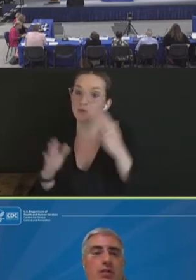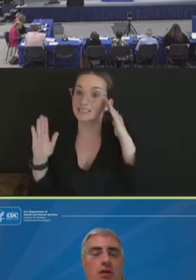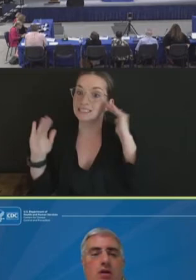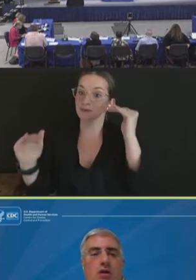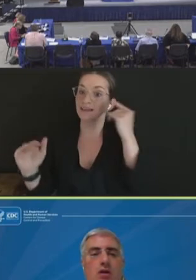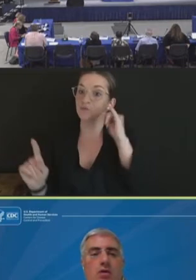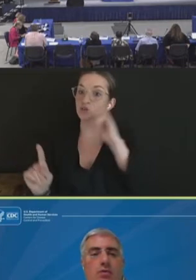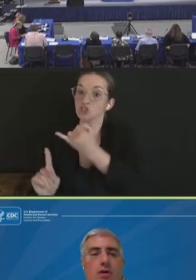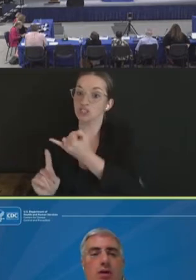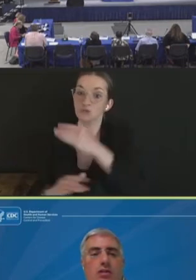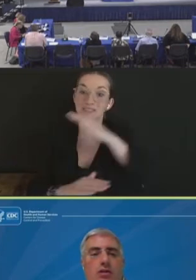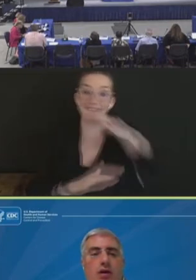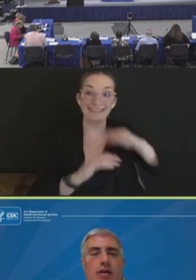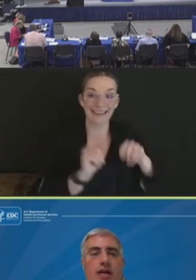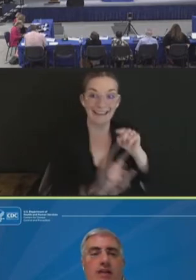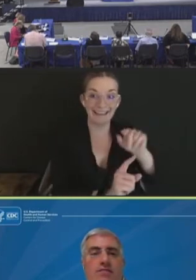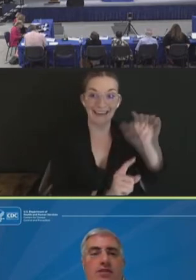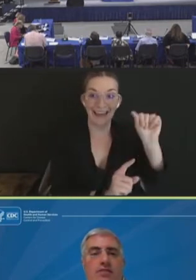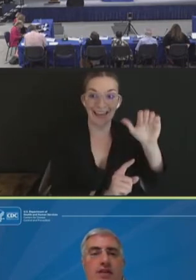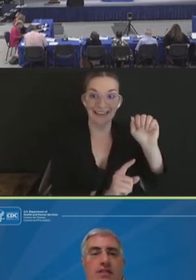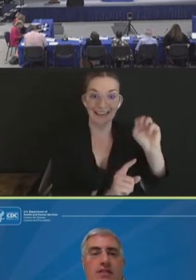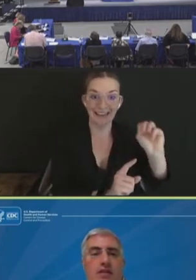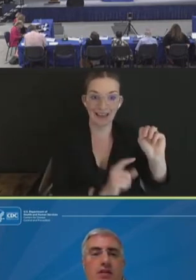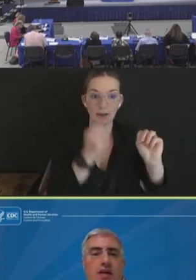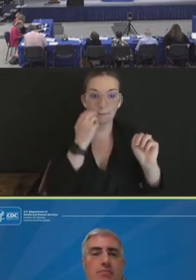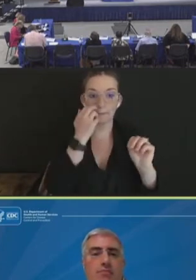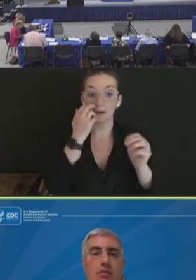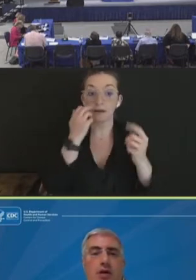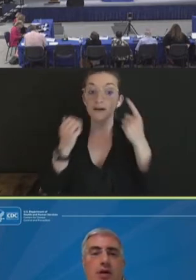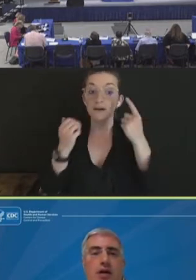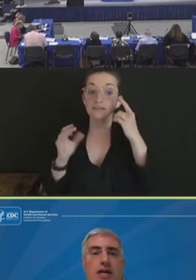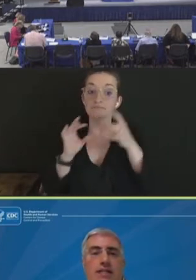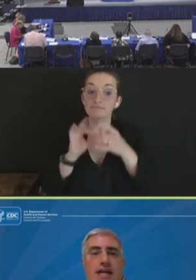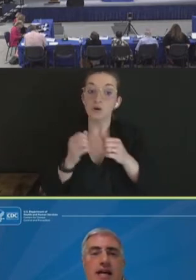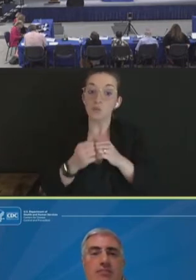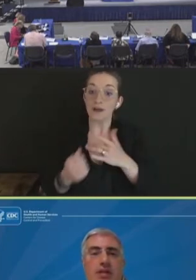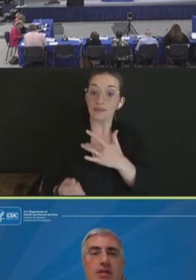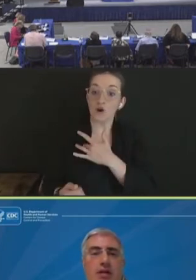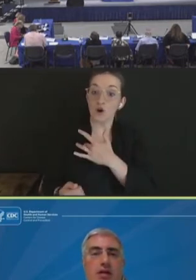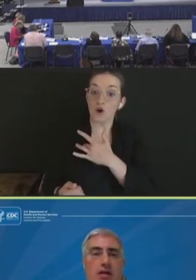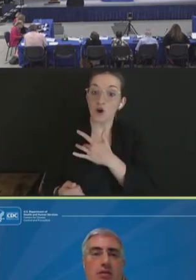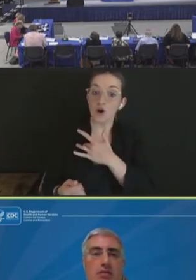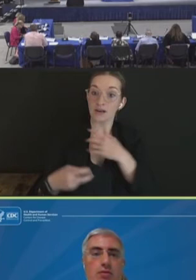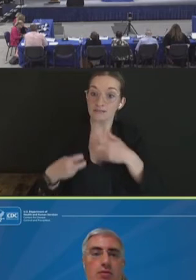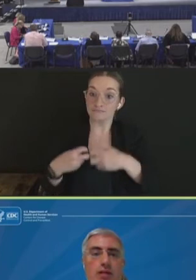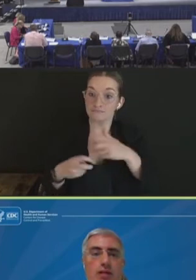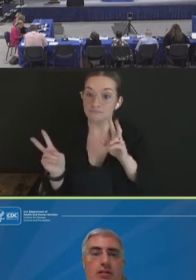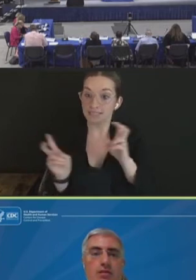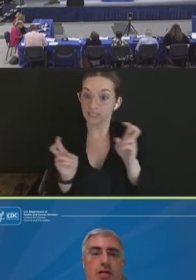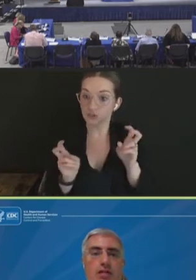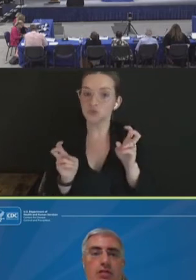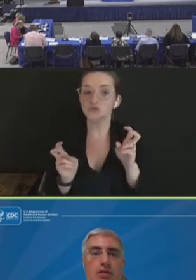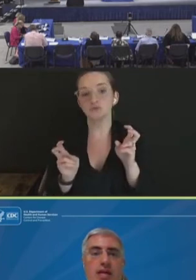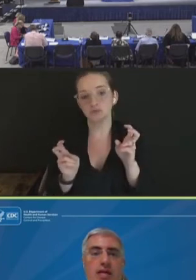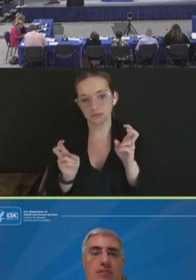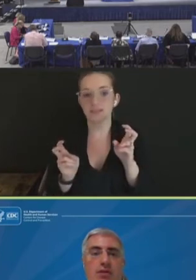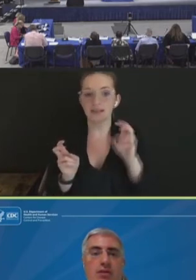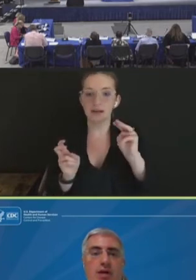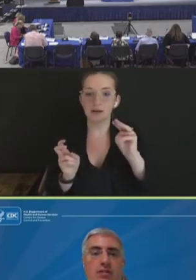Jynneos. With regard to cardiac adverse events, myopericarditis has been reported in association